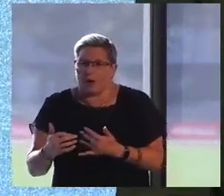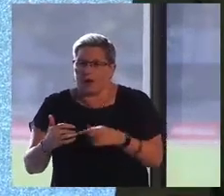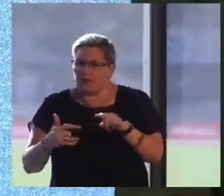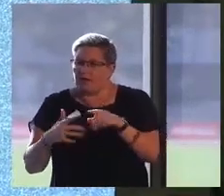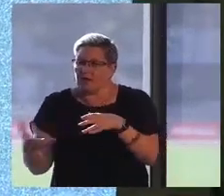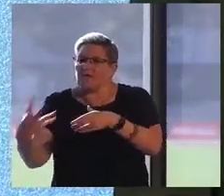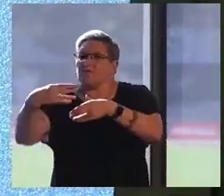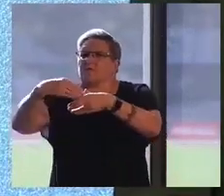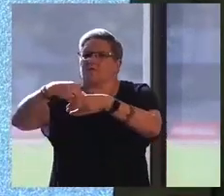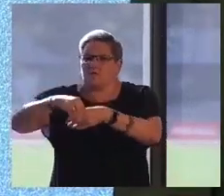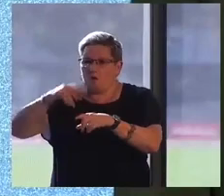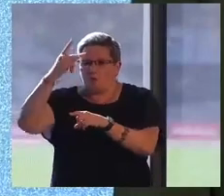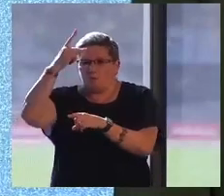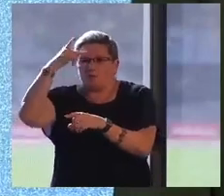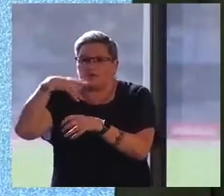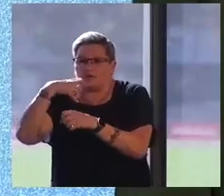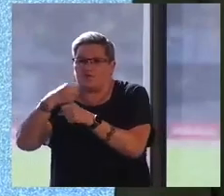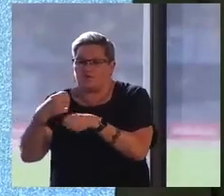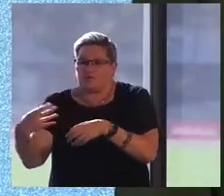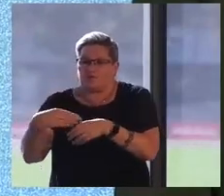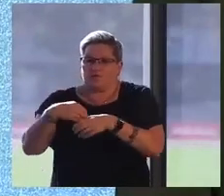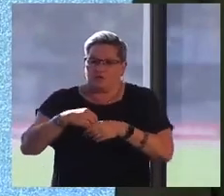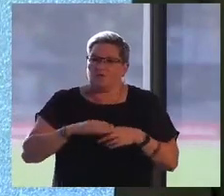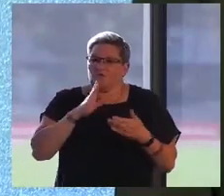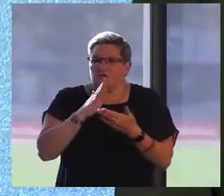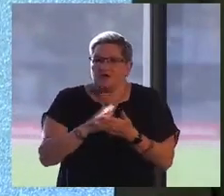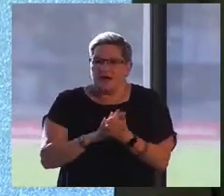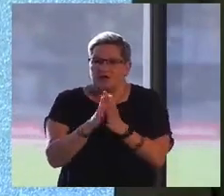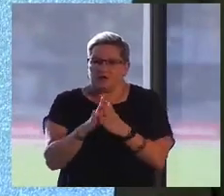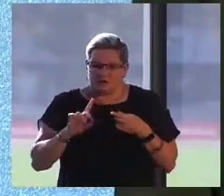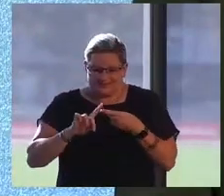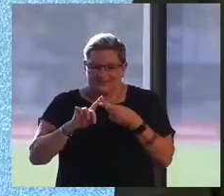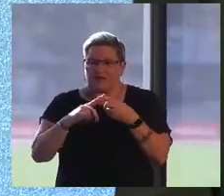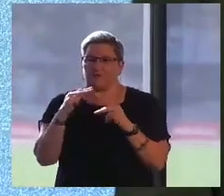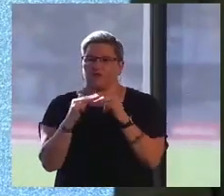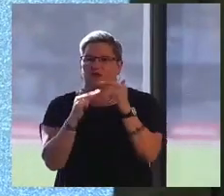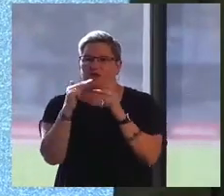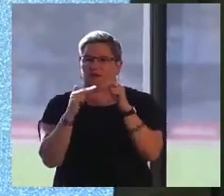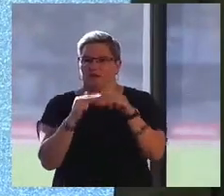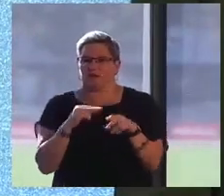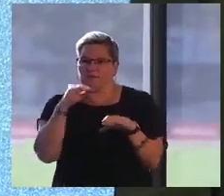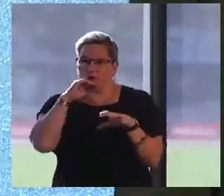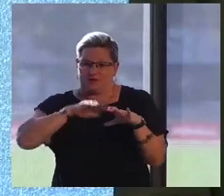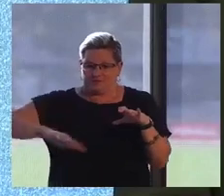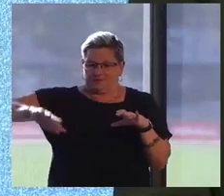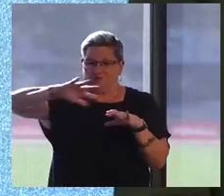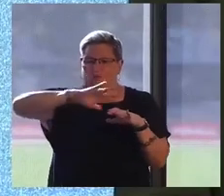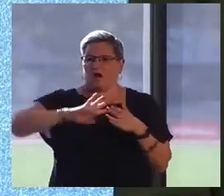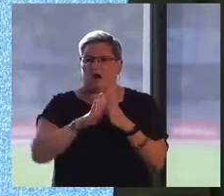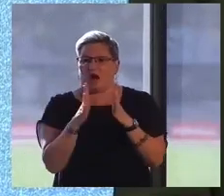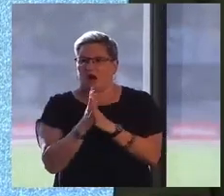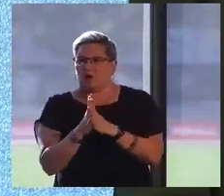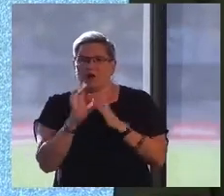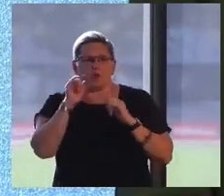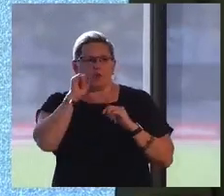I think it is about how do you do sustainable development within, you know, within Melbourne, and that will need to look different. And we've already